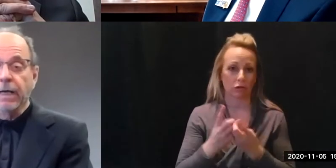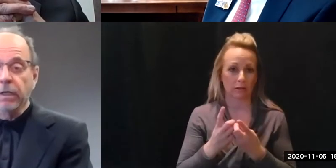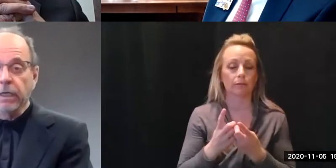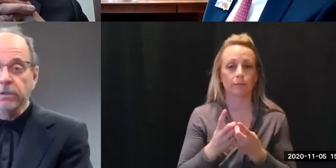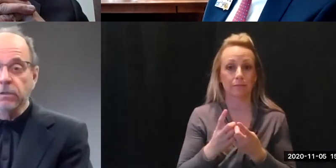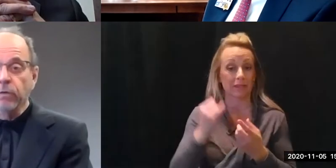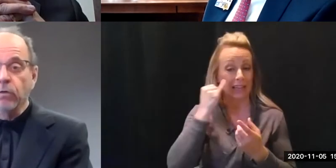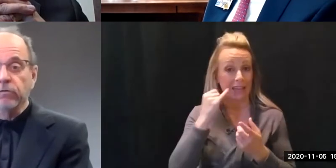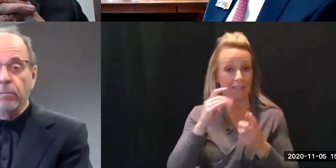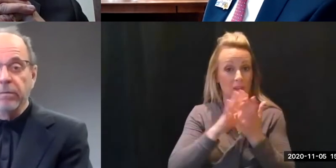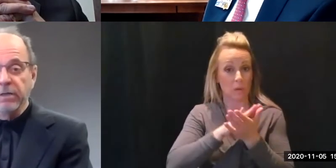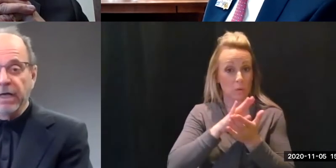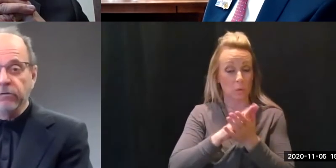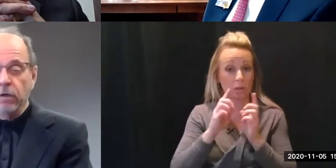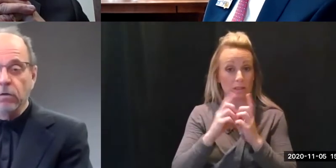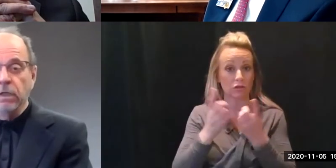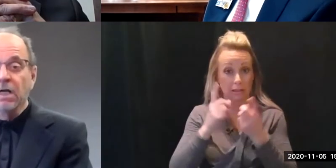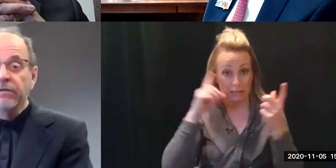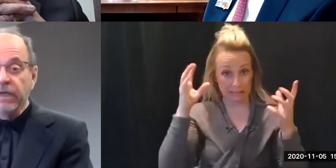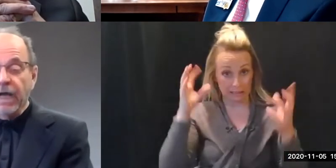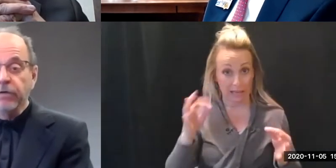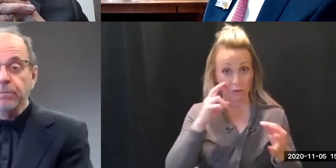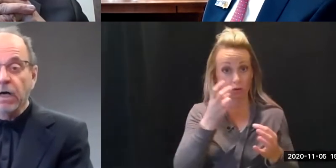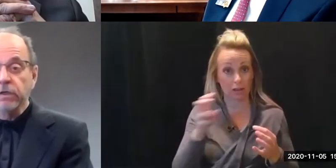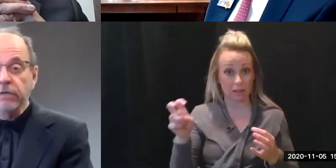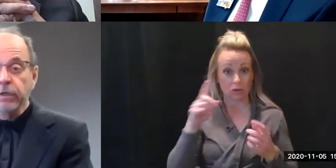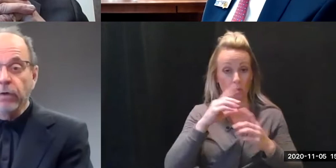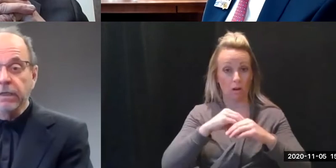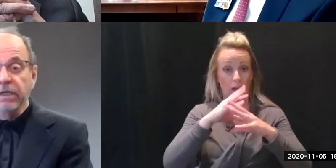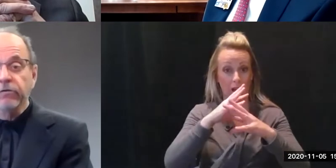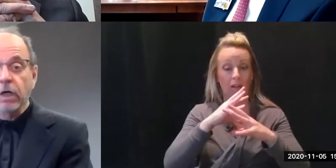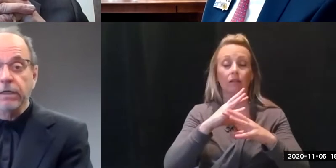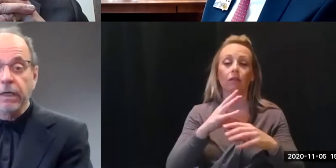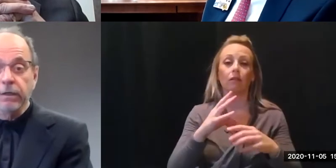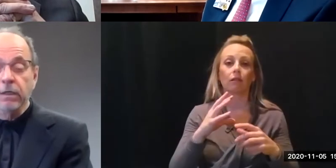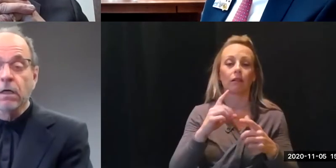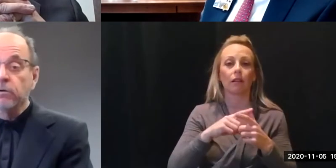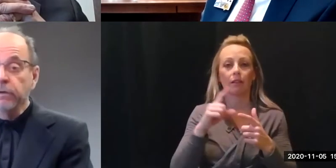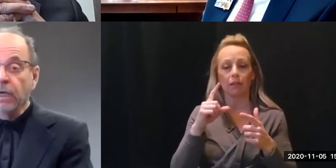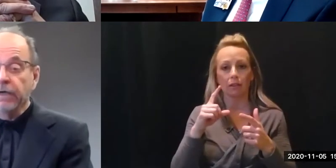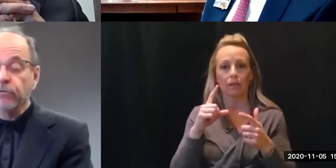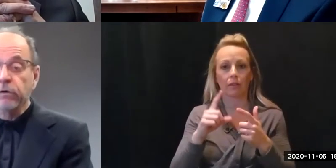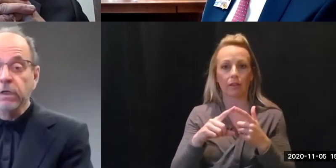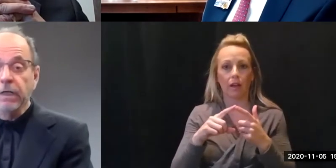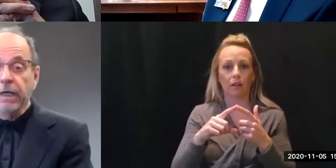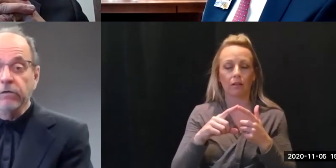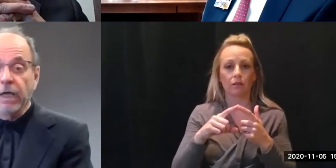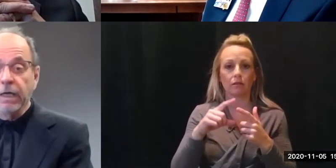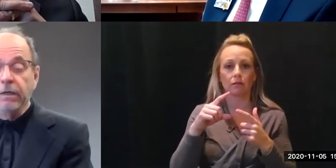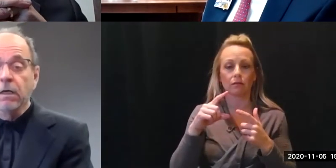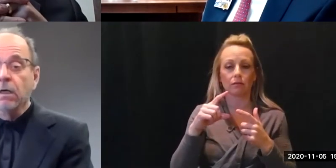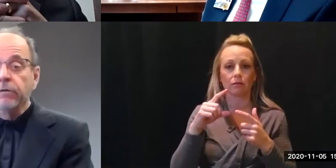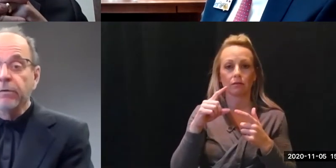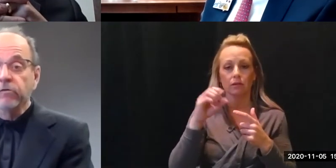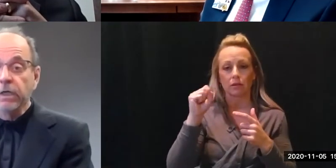make an application, the request will be based on the average positivity rate in Scott County during the last 14 days